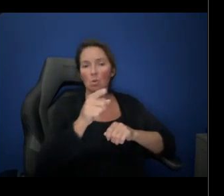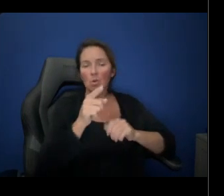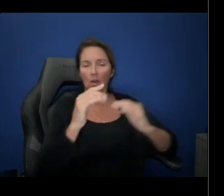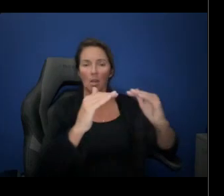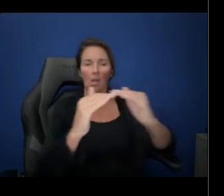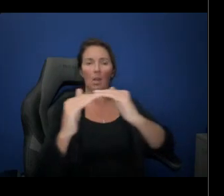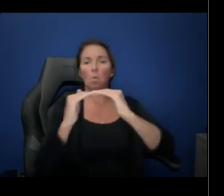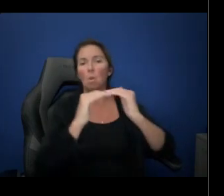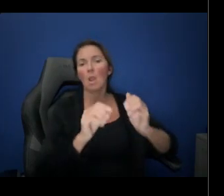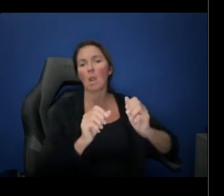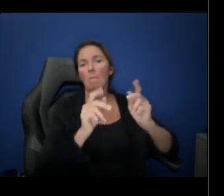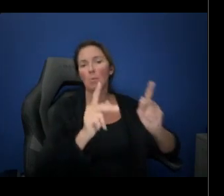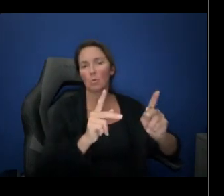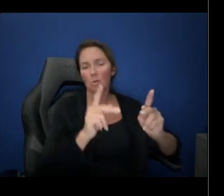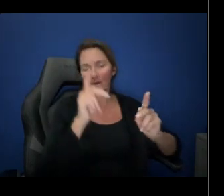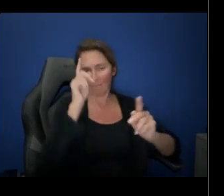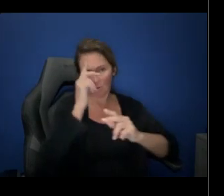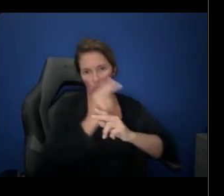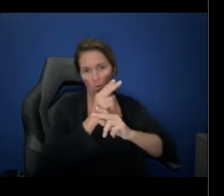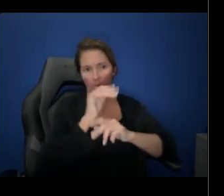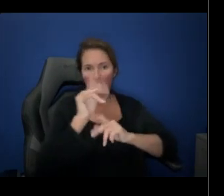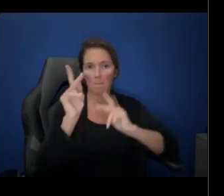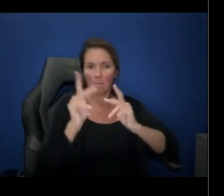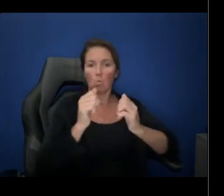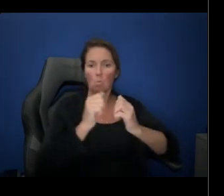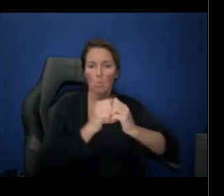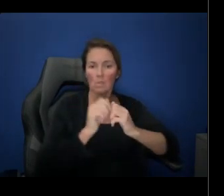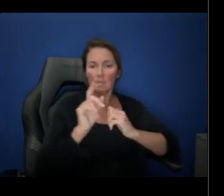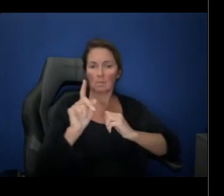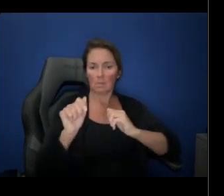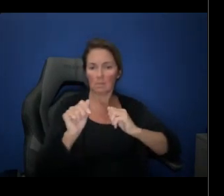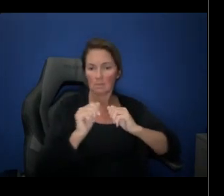equitable opportunity for use by people.